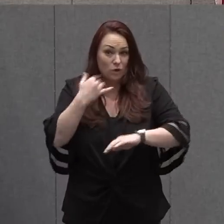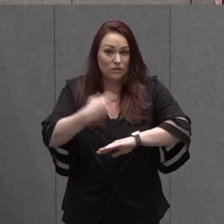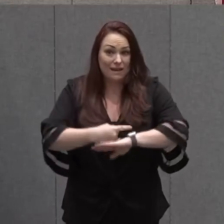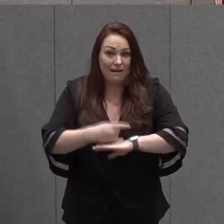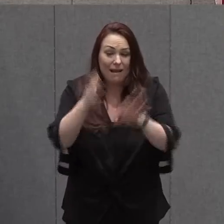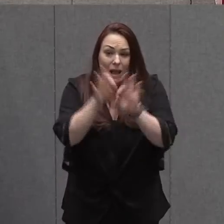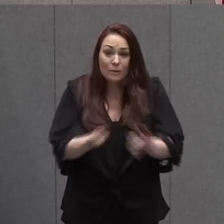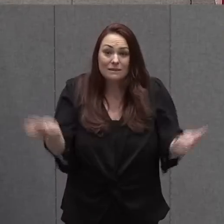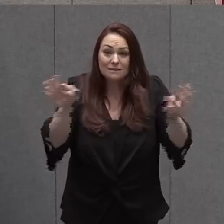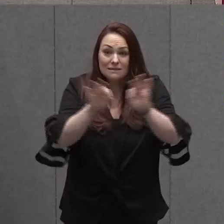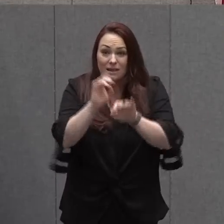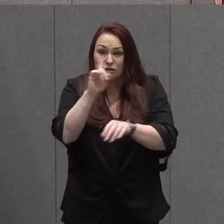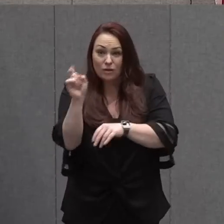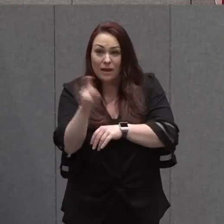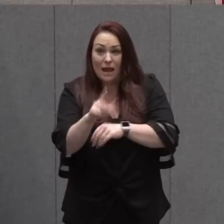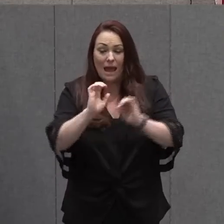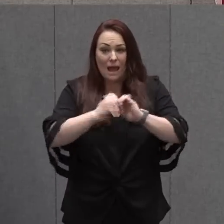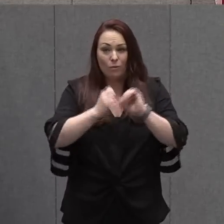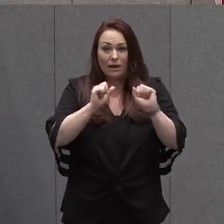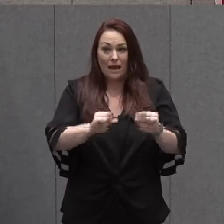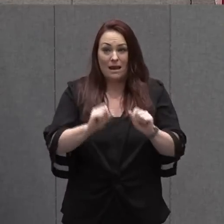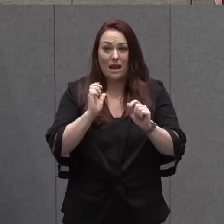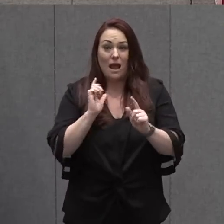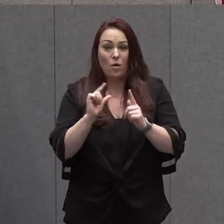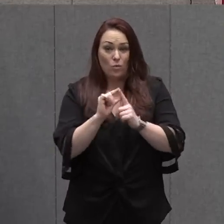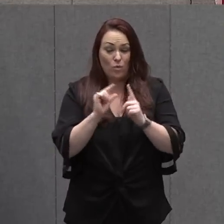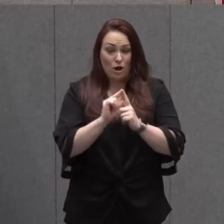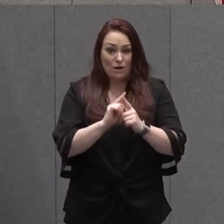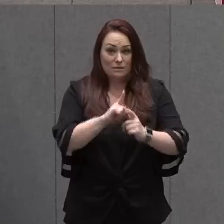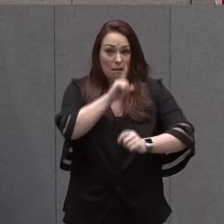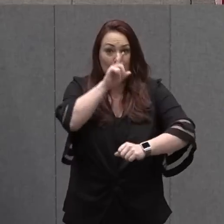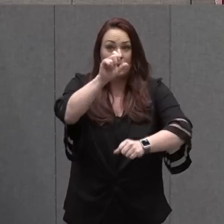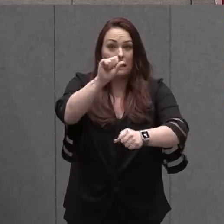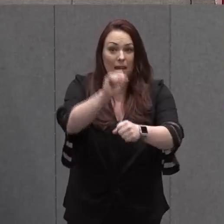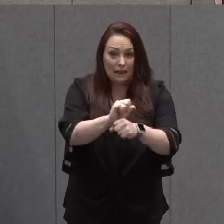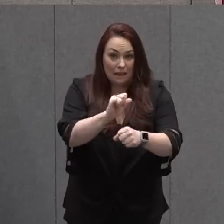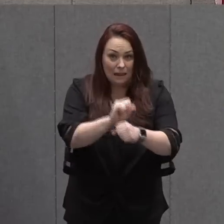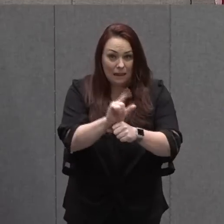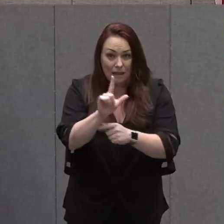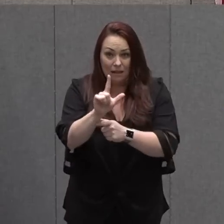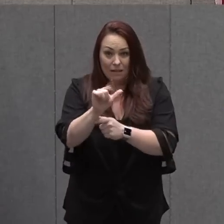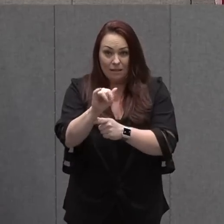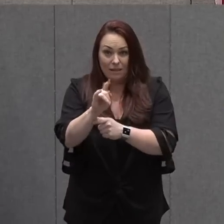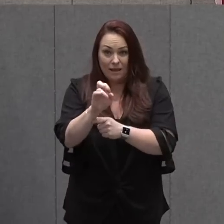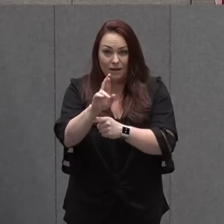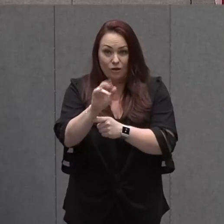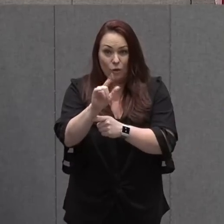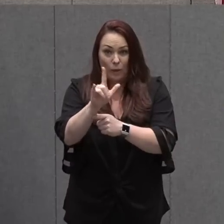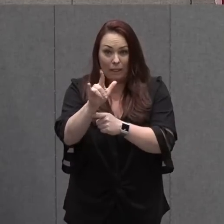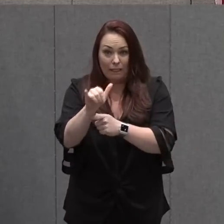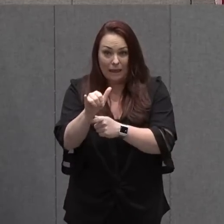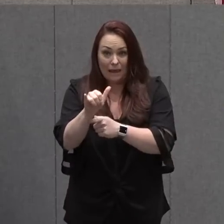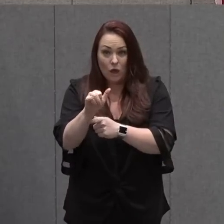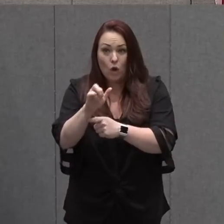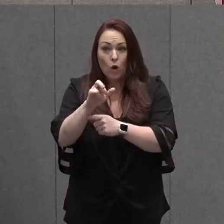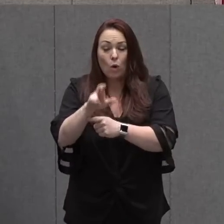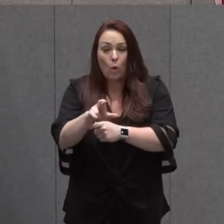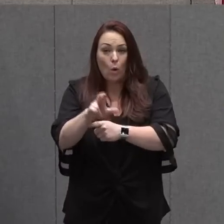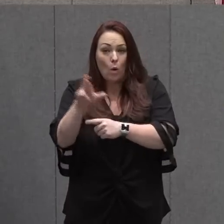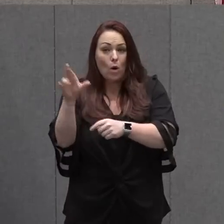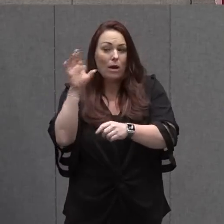can our words literally and figuratively create pictures or real